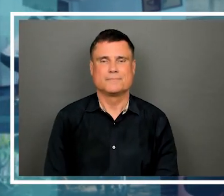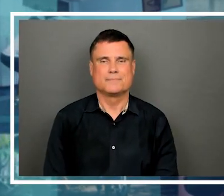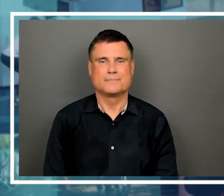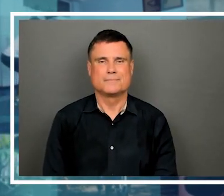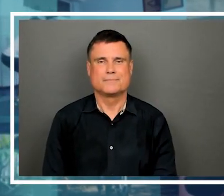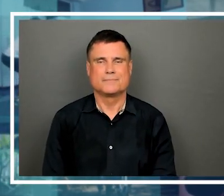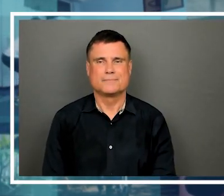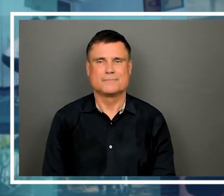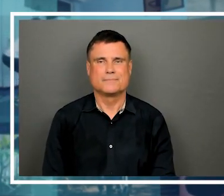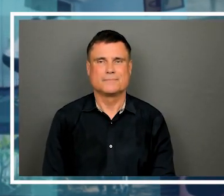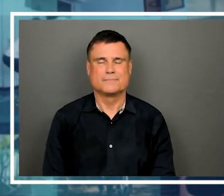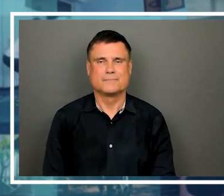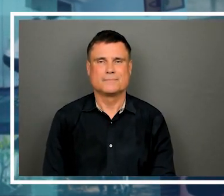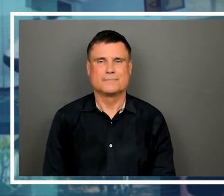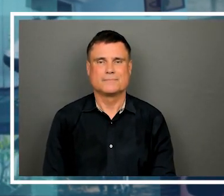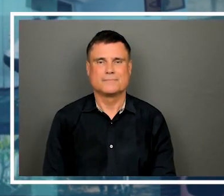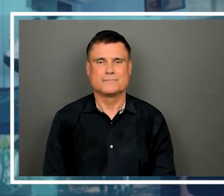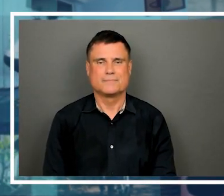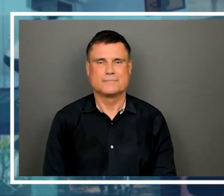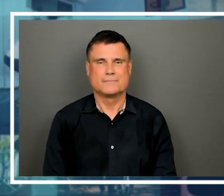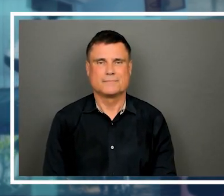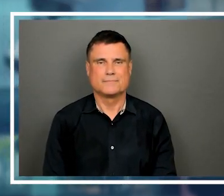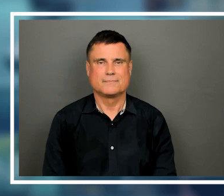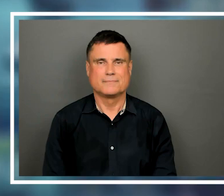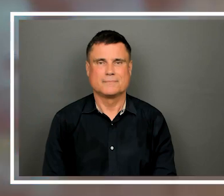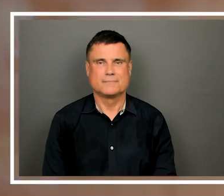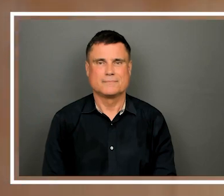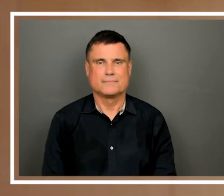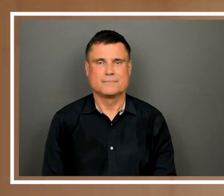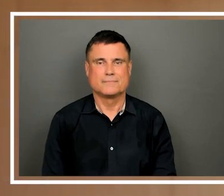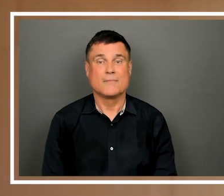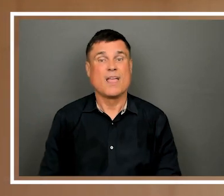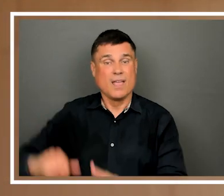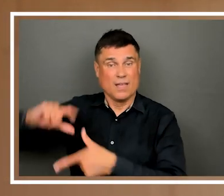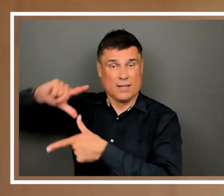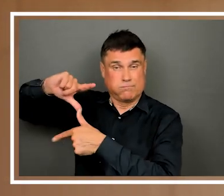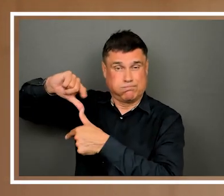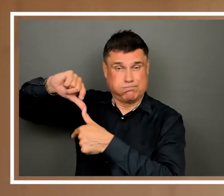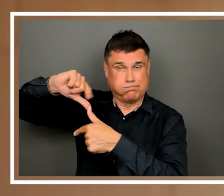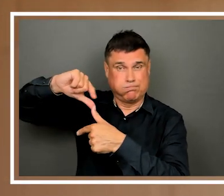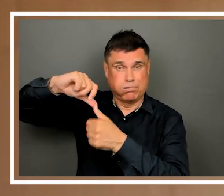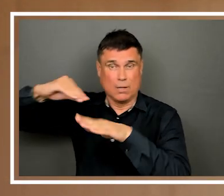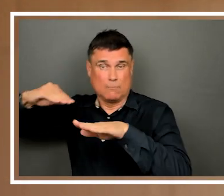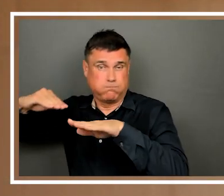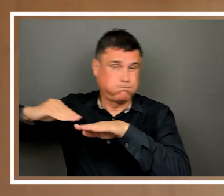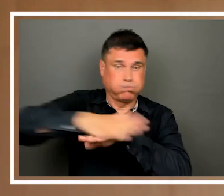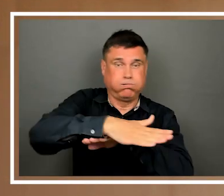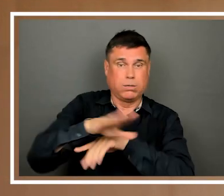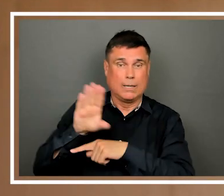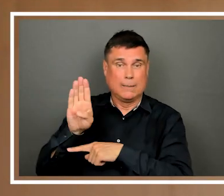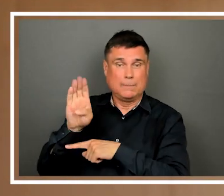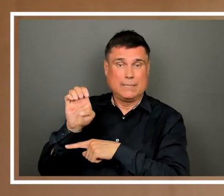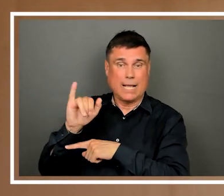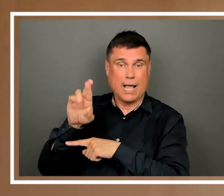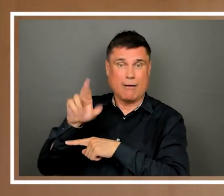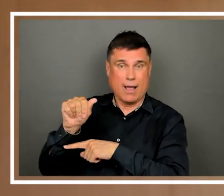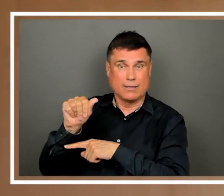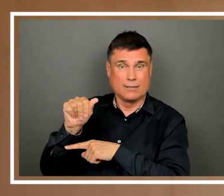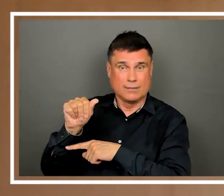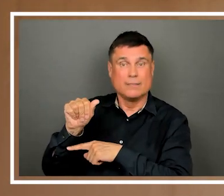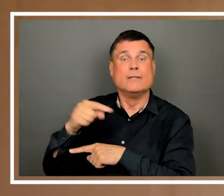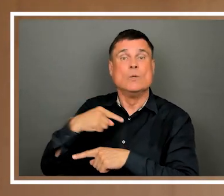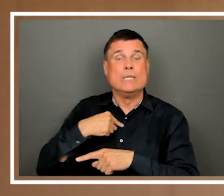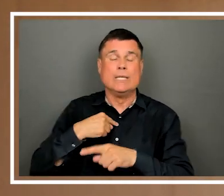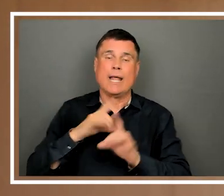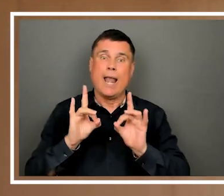Zacharias Zekai, Light for the World, Mozambique. When the cyclone Ida hit Beira, we as Light for the World, as